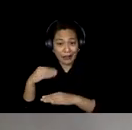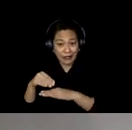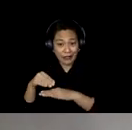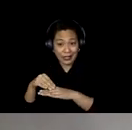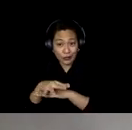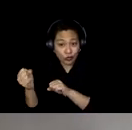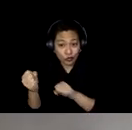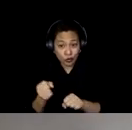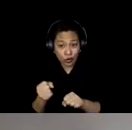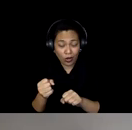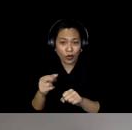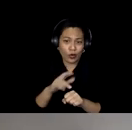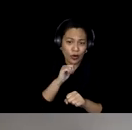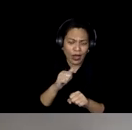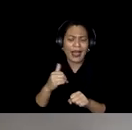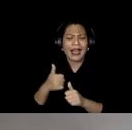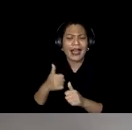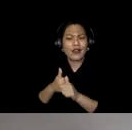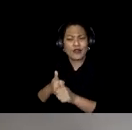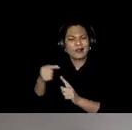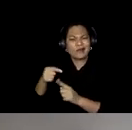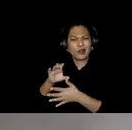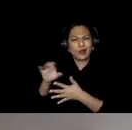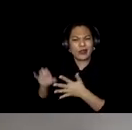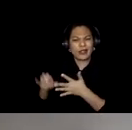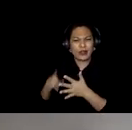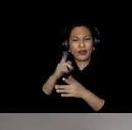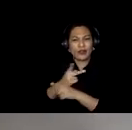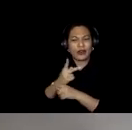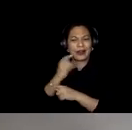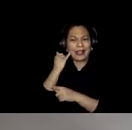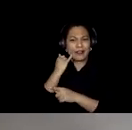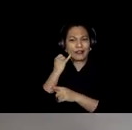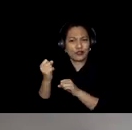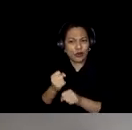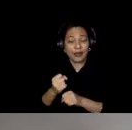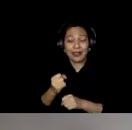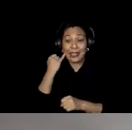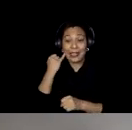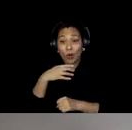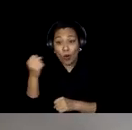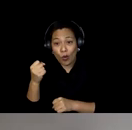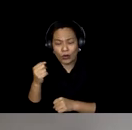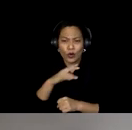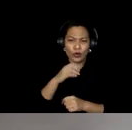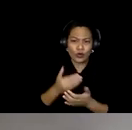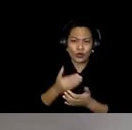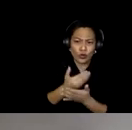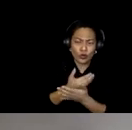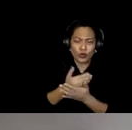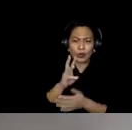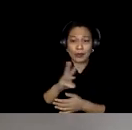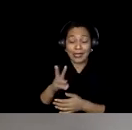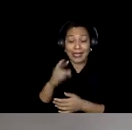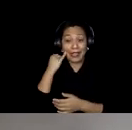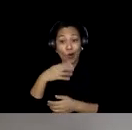on some criteria. So for example, is your site older or is it newer? If it's an older, more